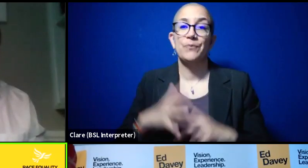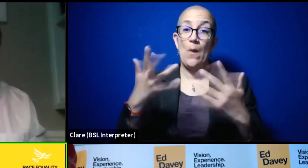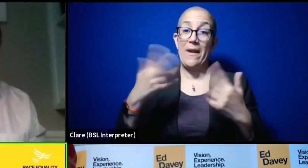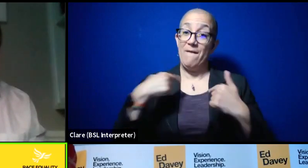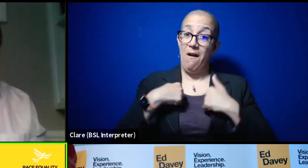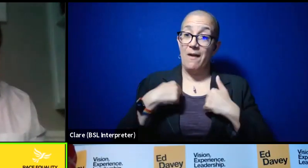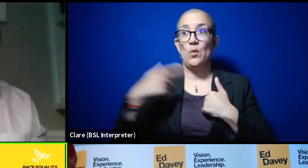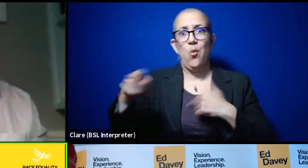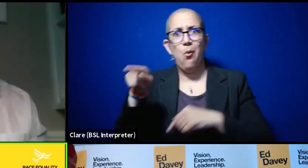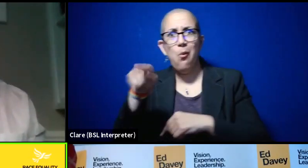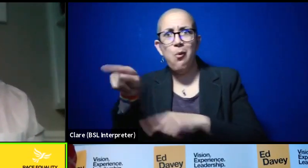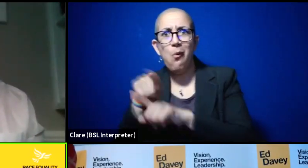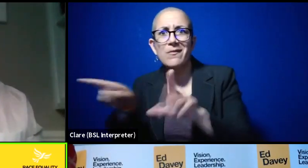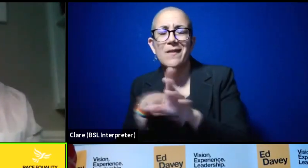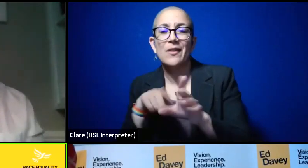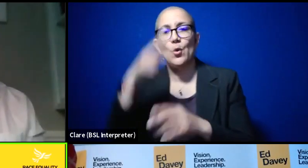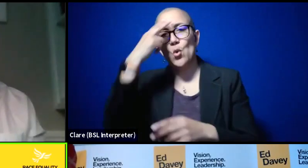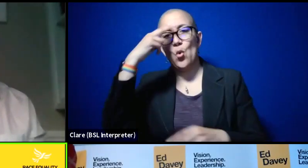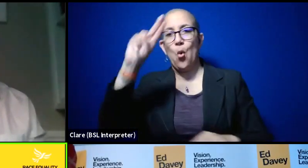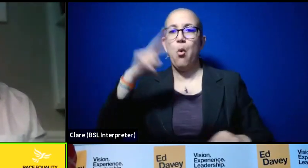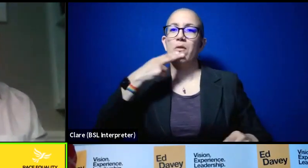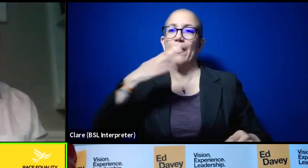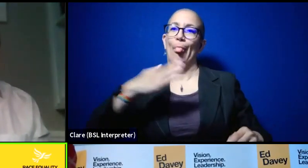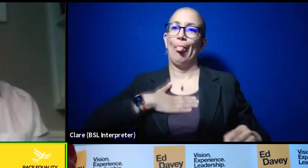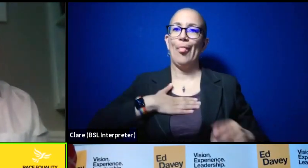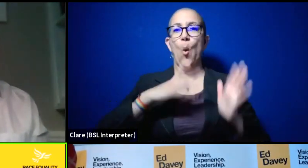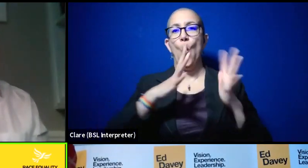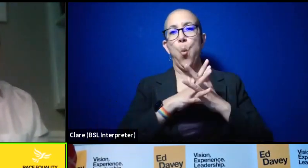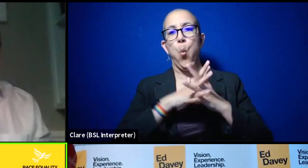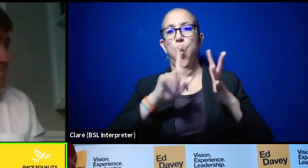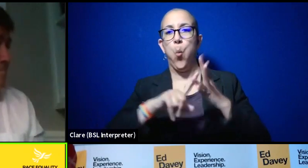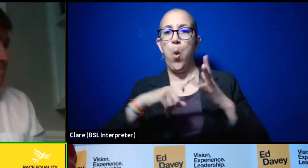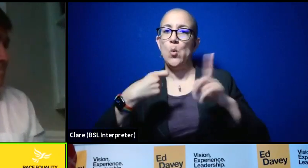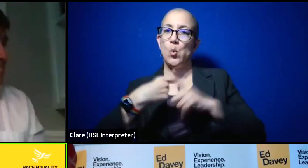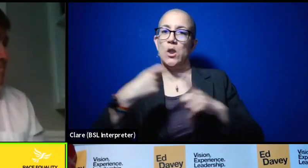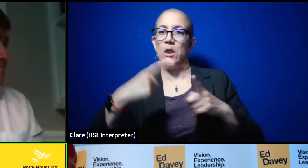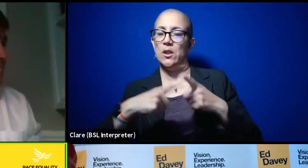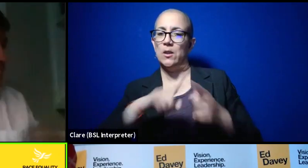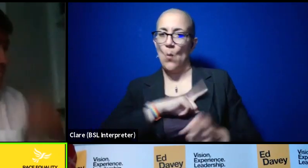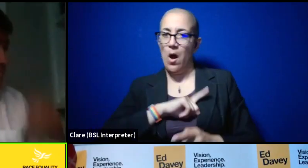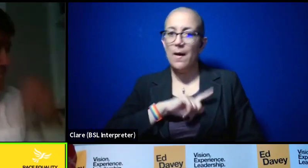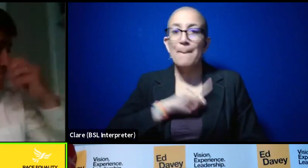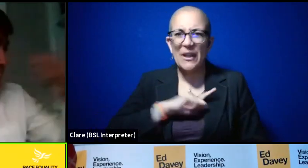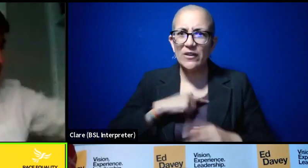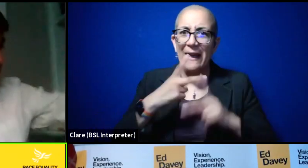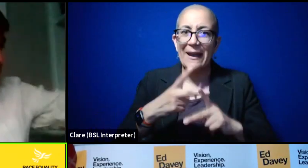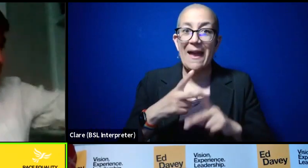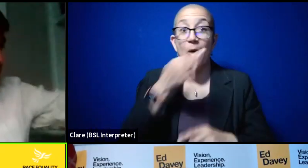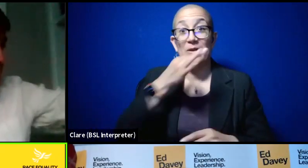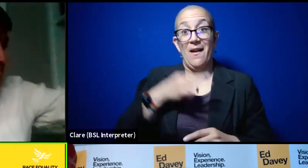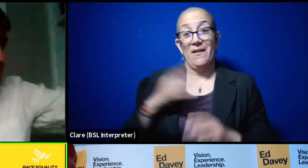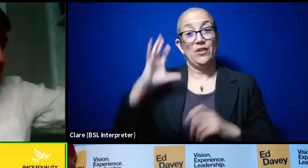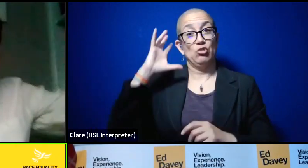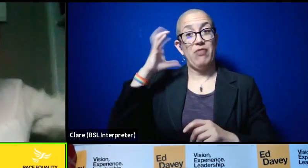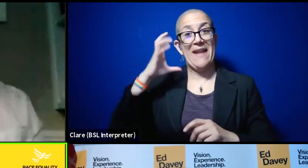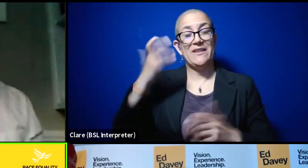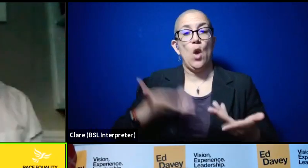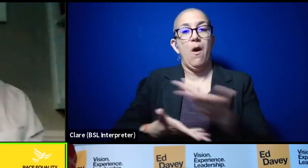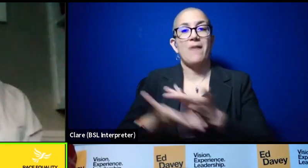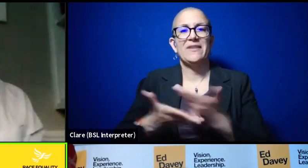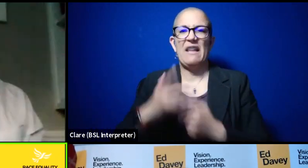you get called woke because you care. And I was asked this actually at a radio hustings the other day. They were saying, people say that you're